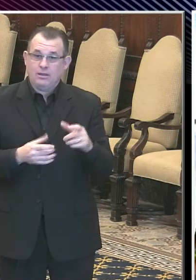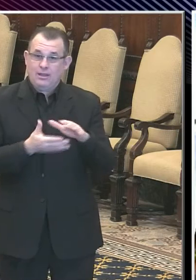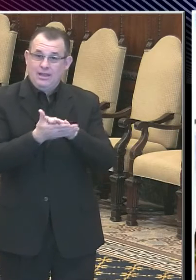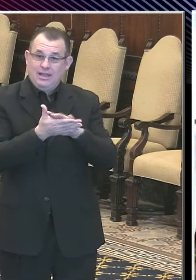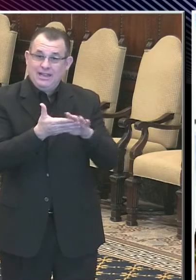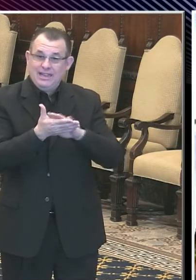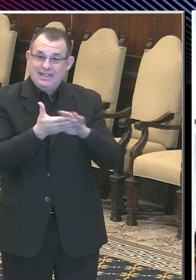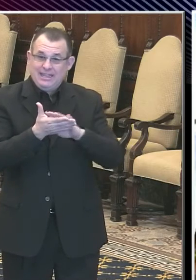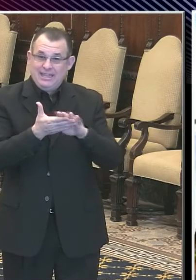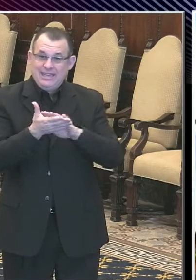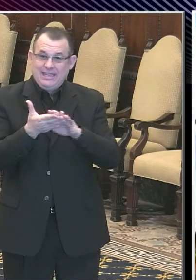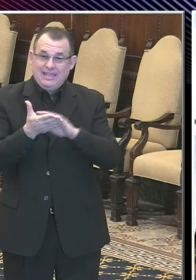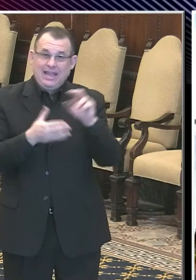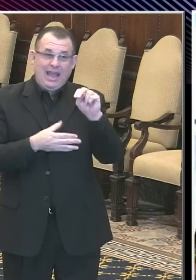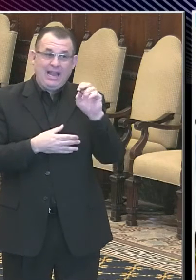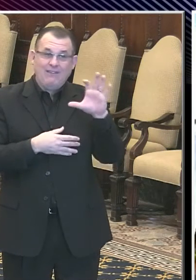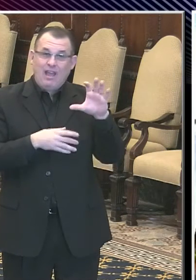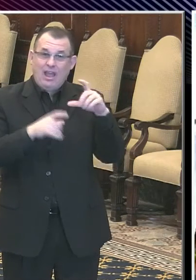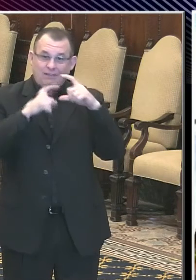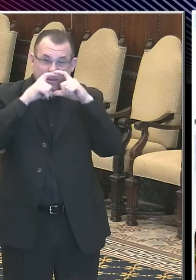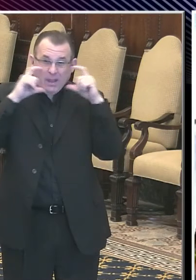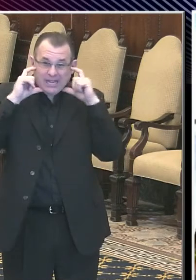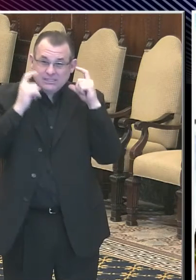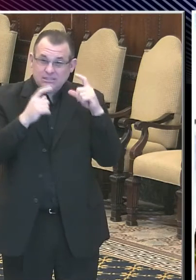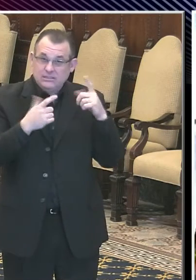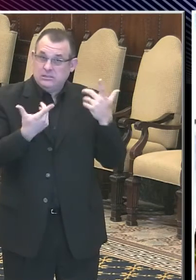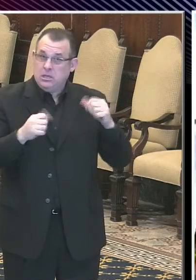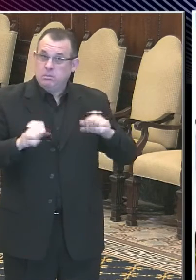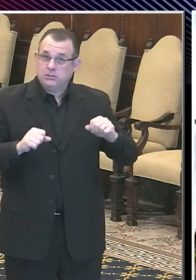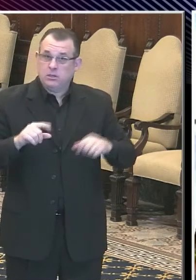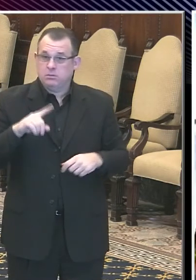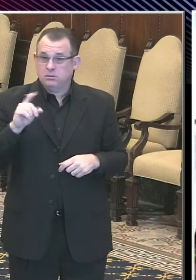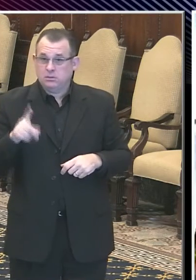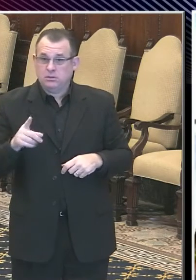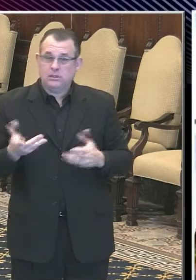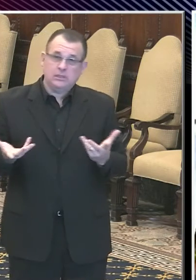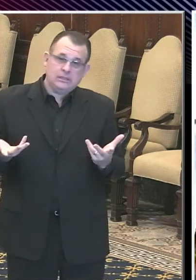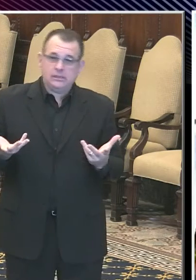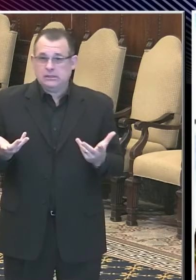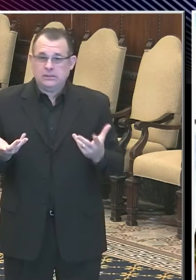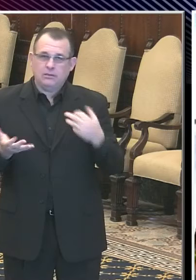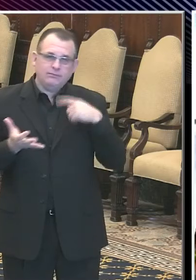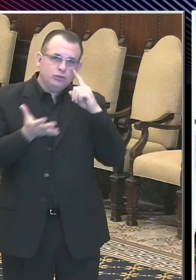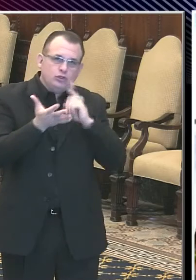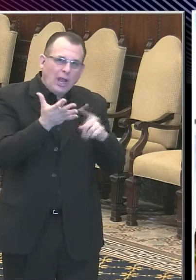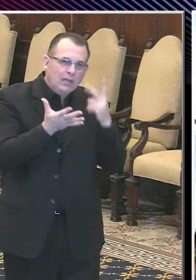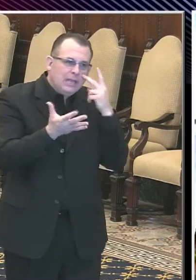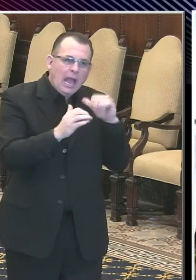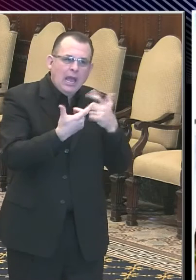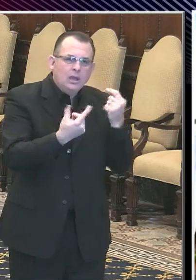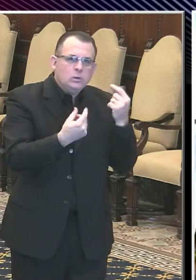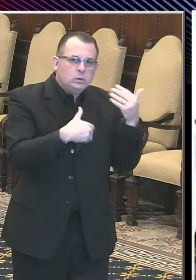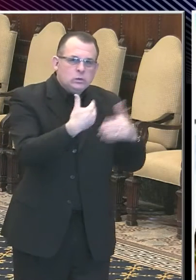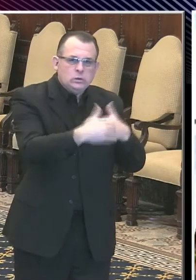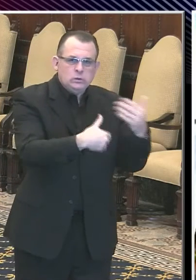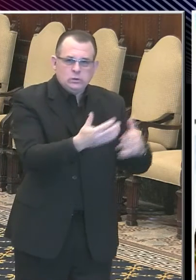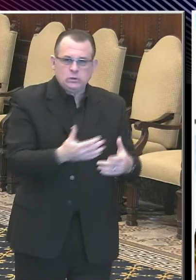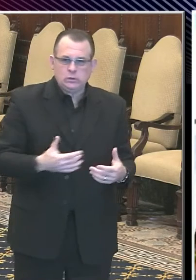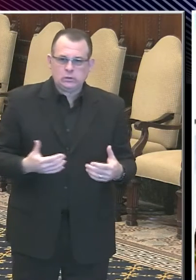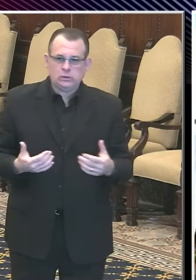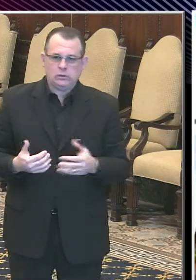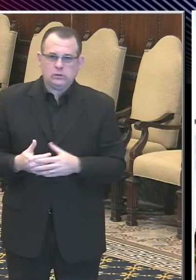N95 masks is possible. And would turn to FEMA